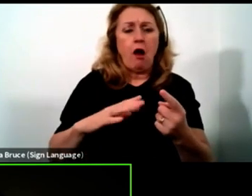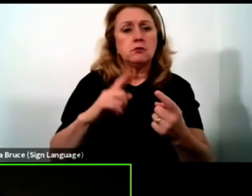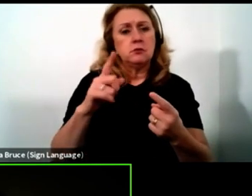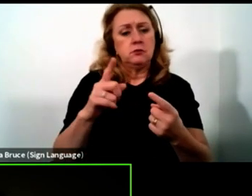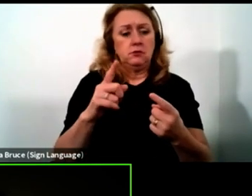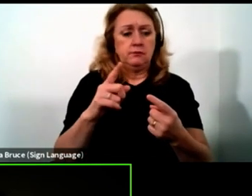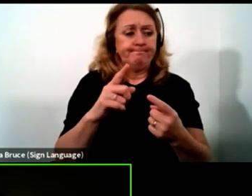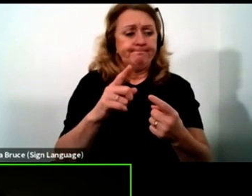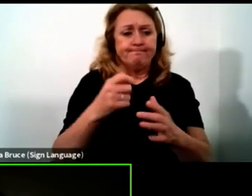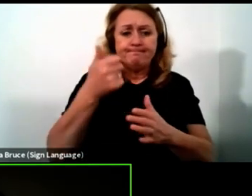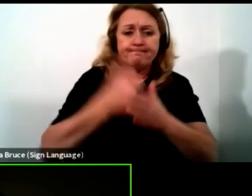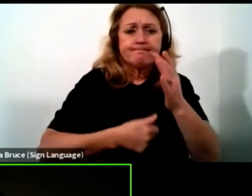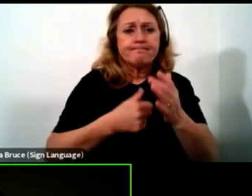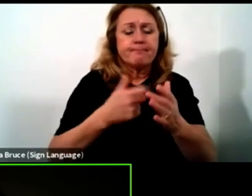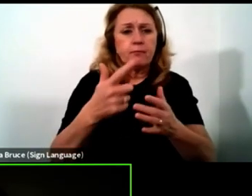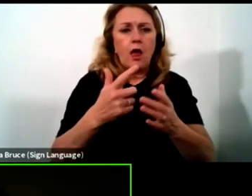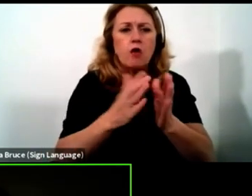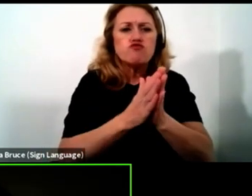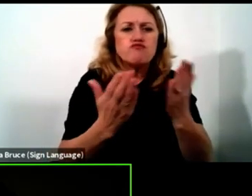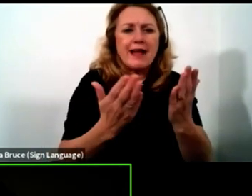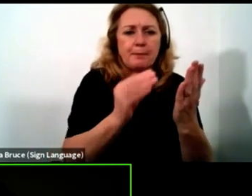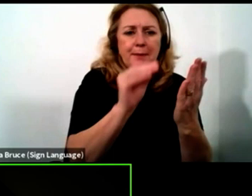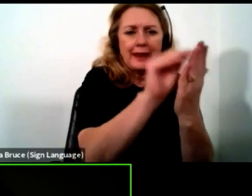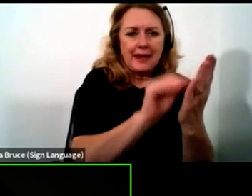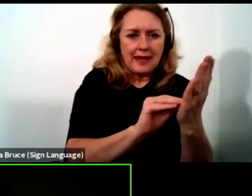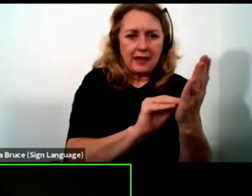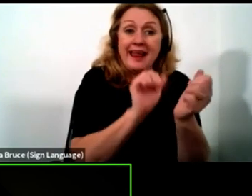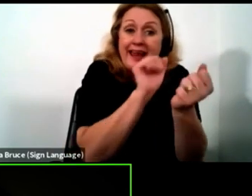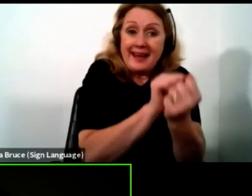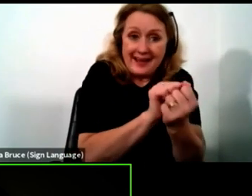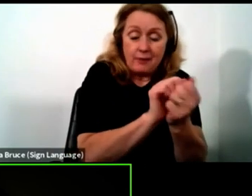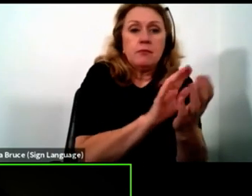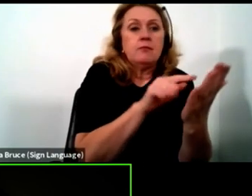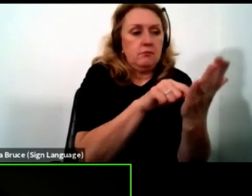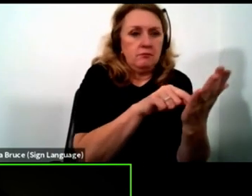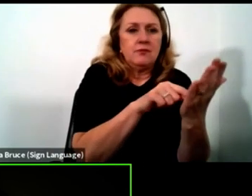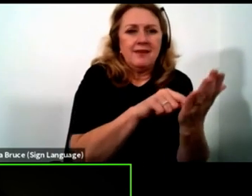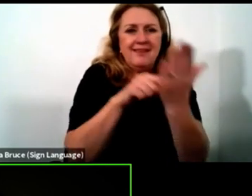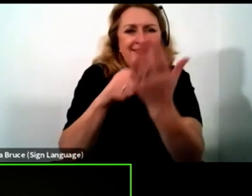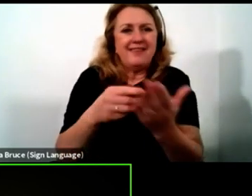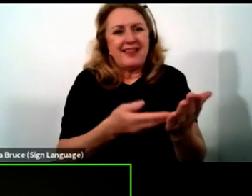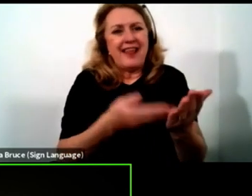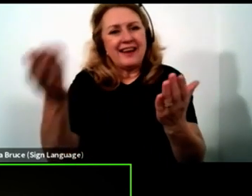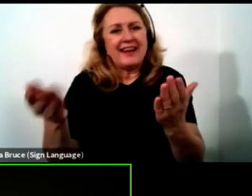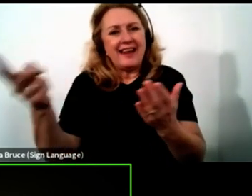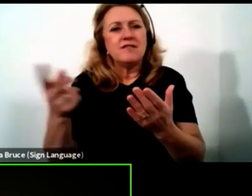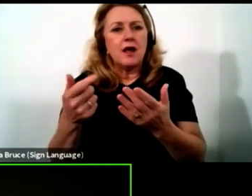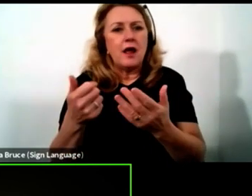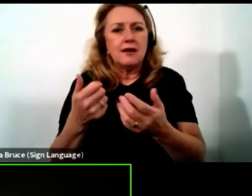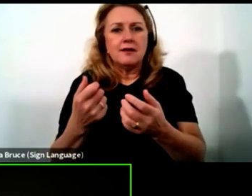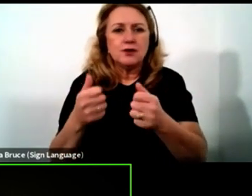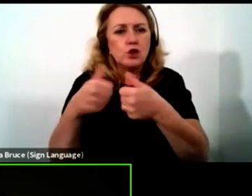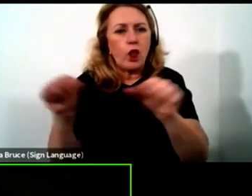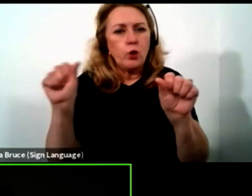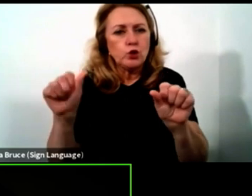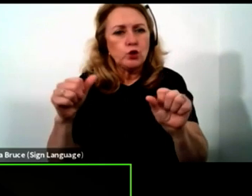at these recipes that can then be framed within the scientific framework so that it can provide solutions to our everyday problems.